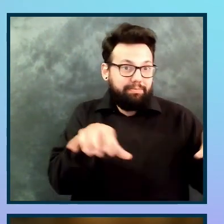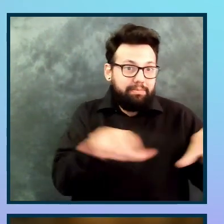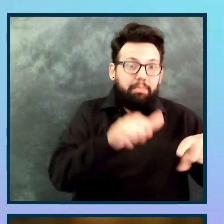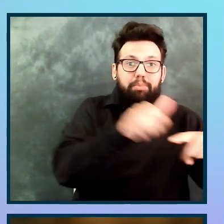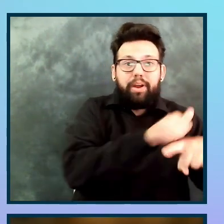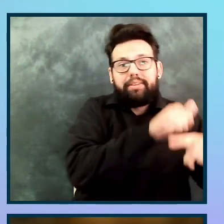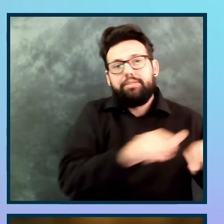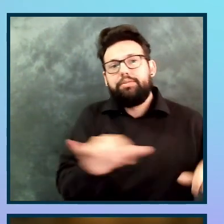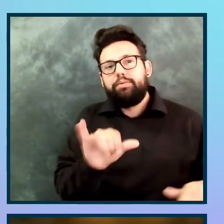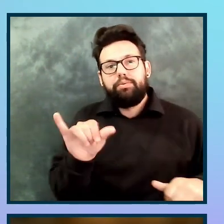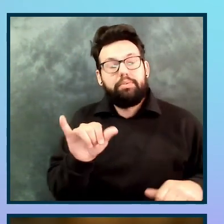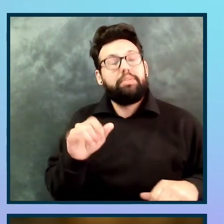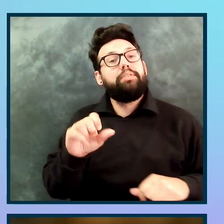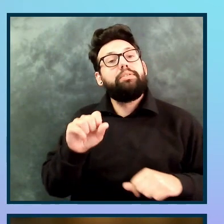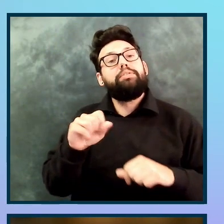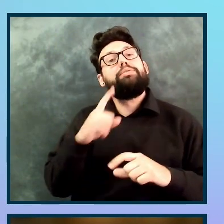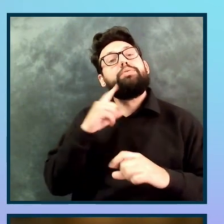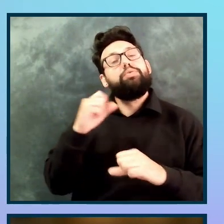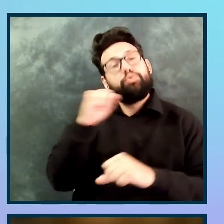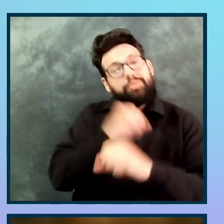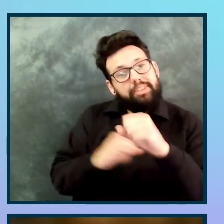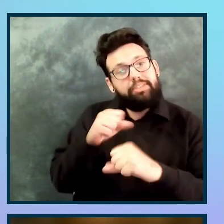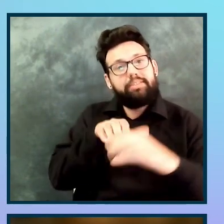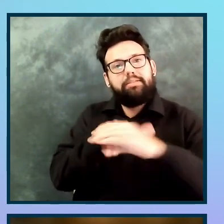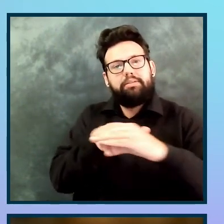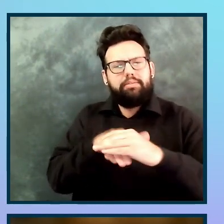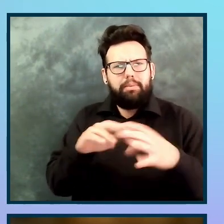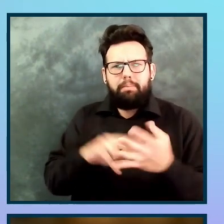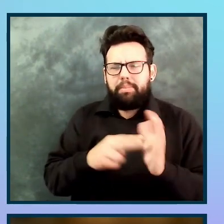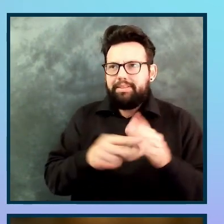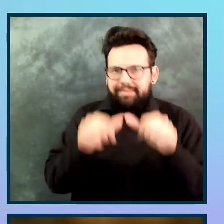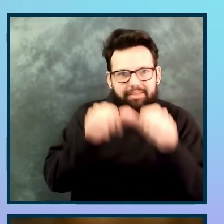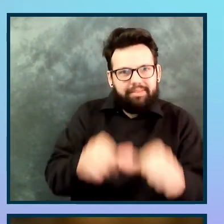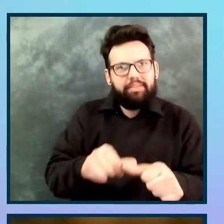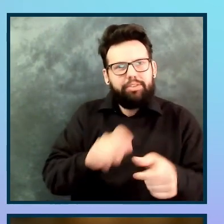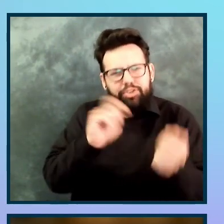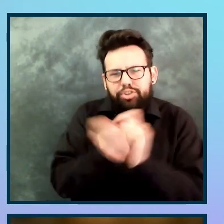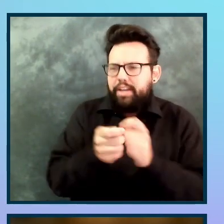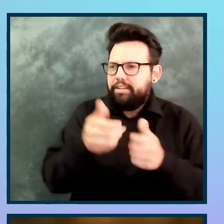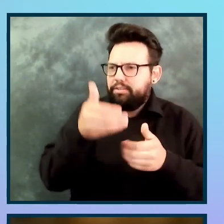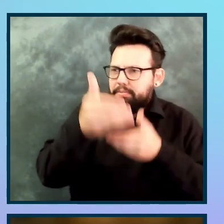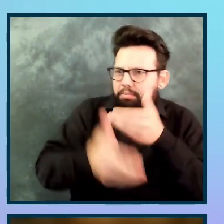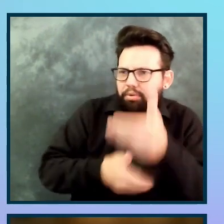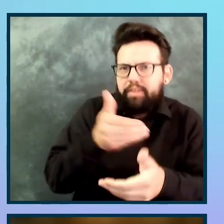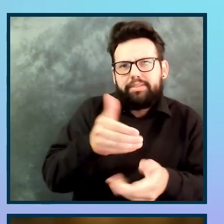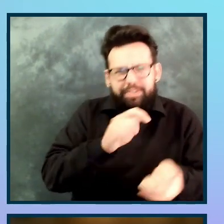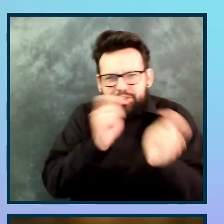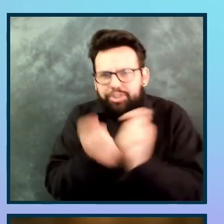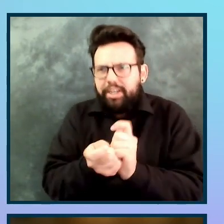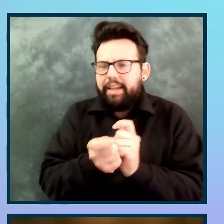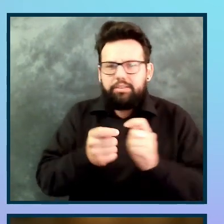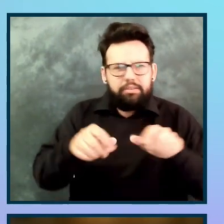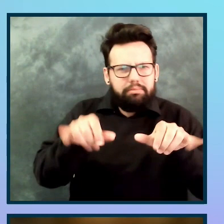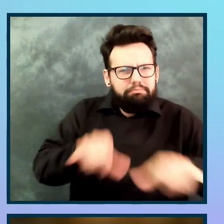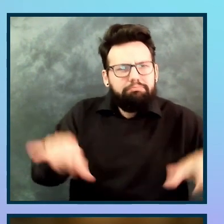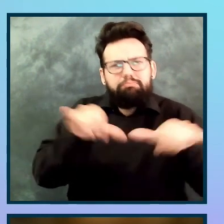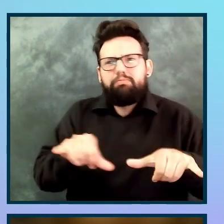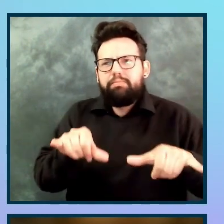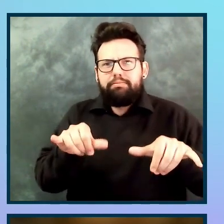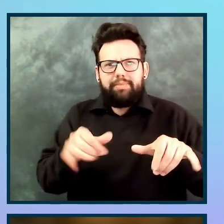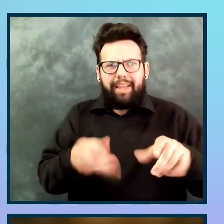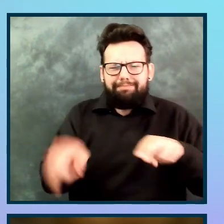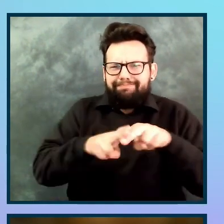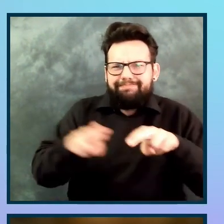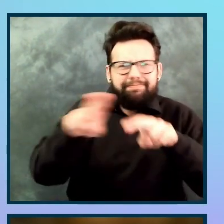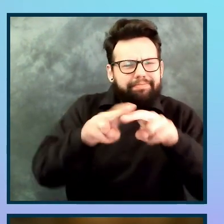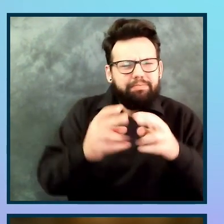requires consistent process integration and change. It's something that's going to evolve over and over and over again over